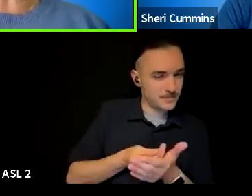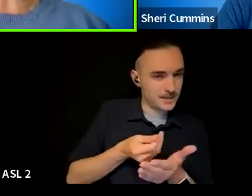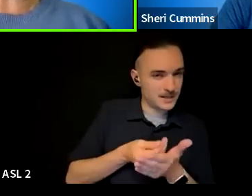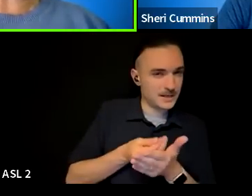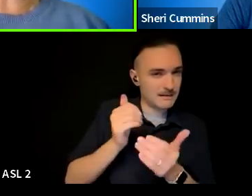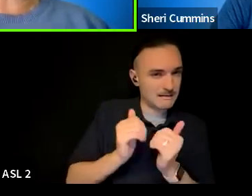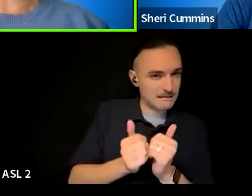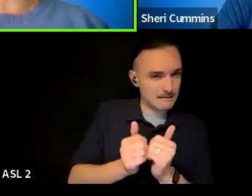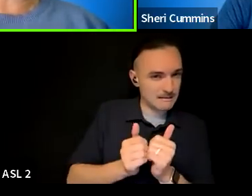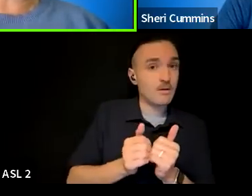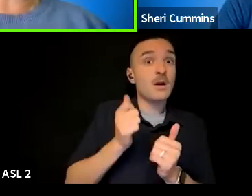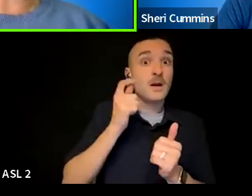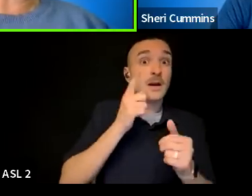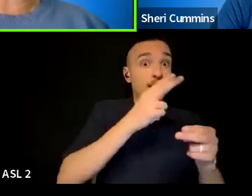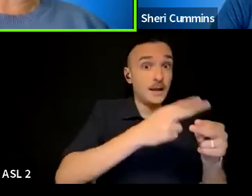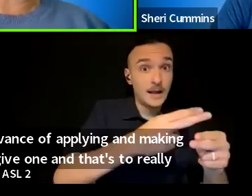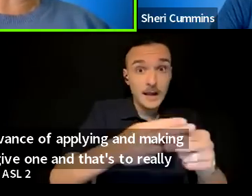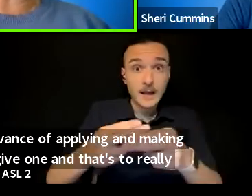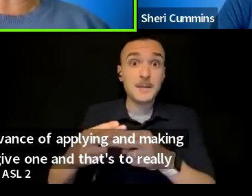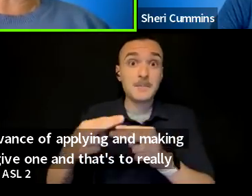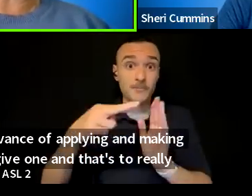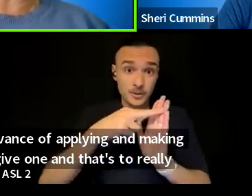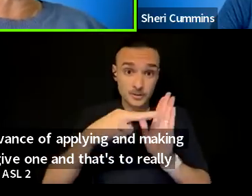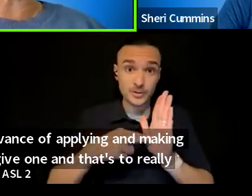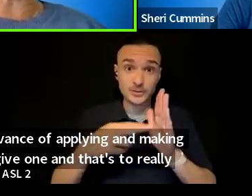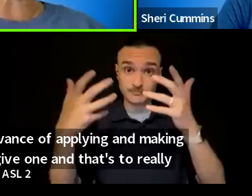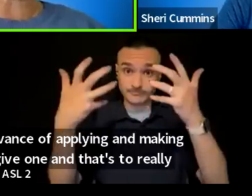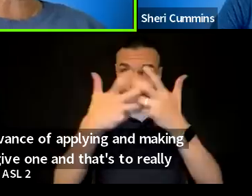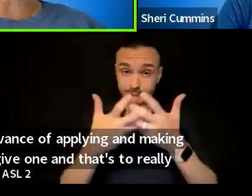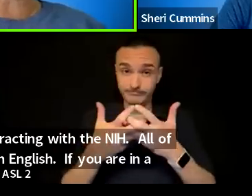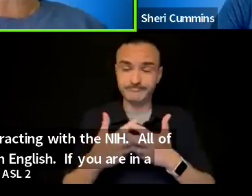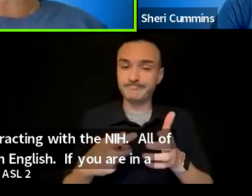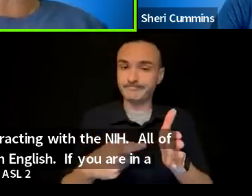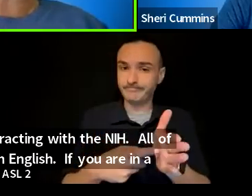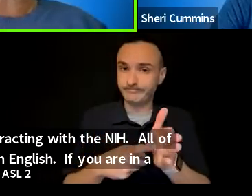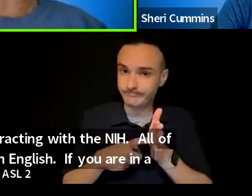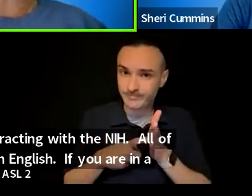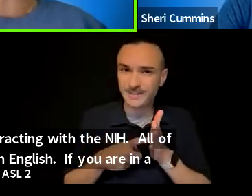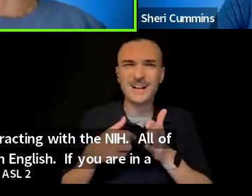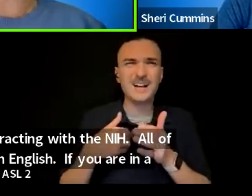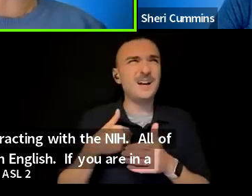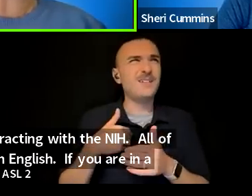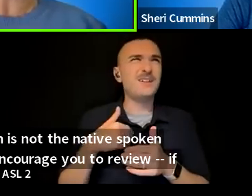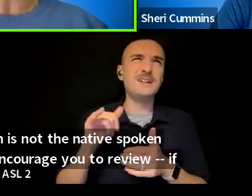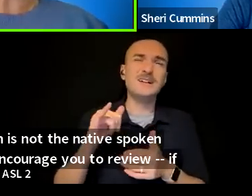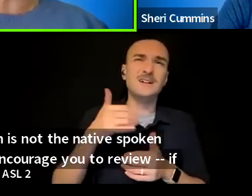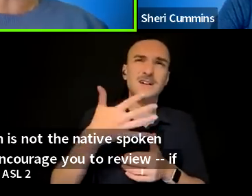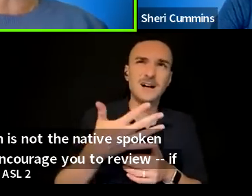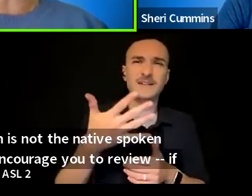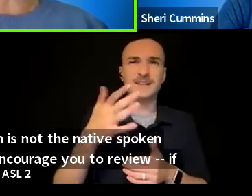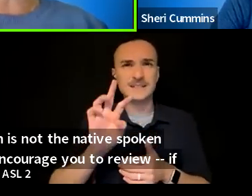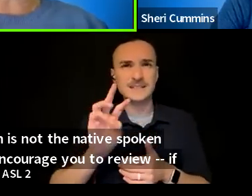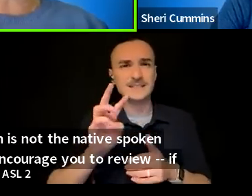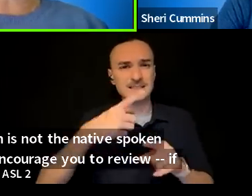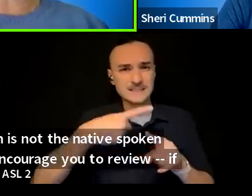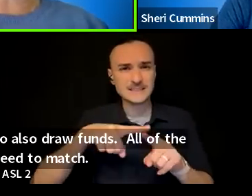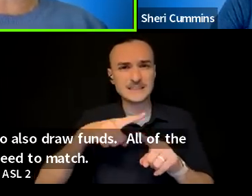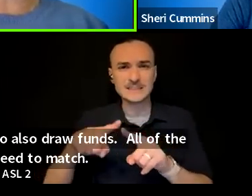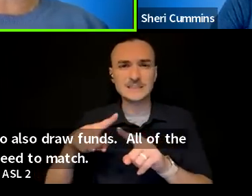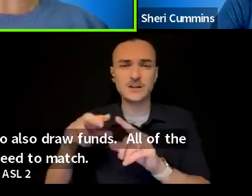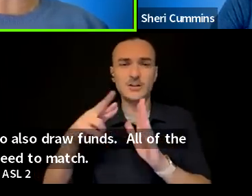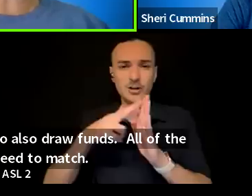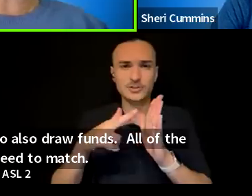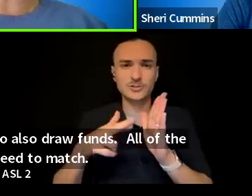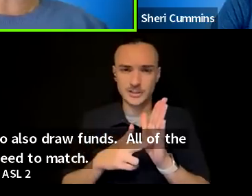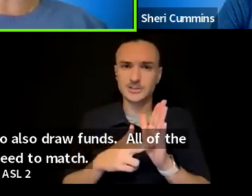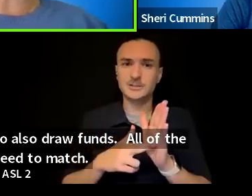be sure that you are looking at that through the process. And I believe there's 5 or 6 registrations that need to be completed. So do think about that when